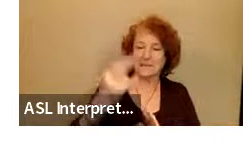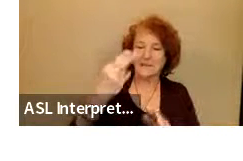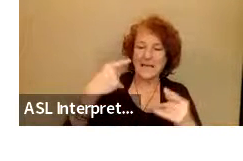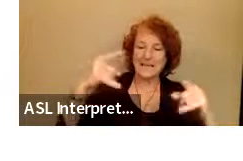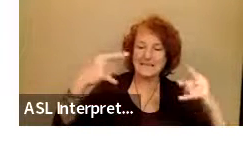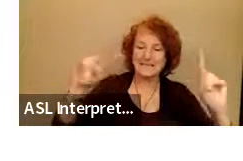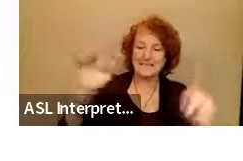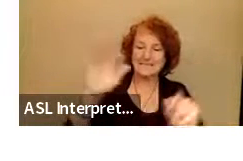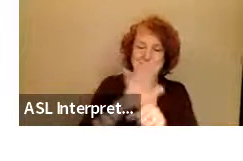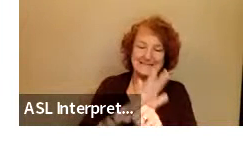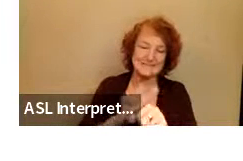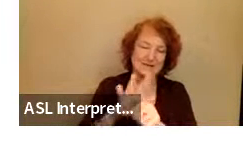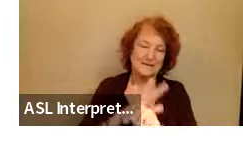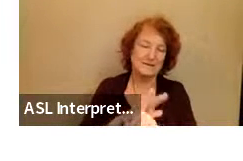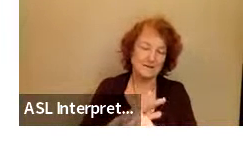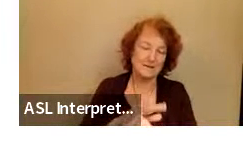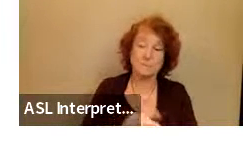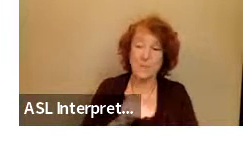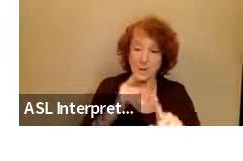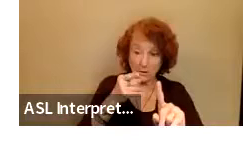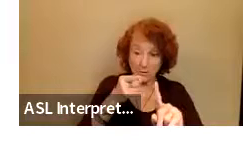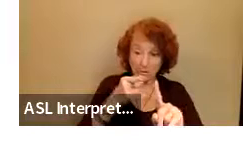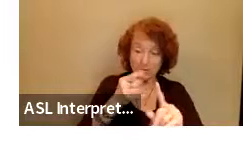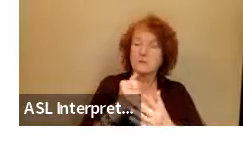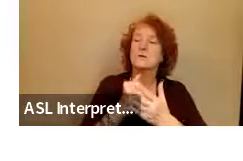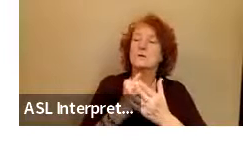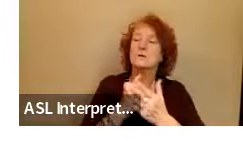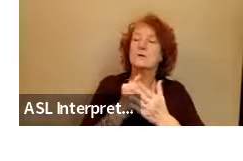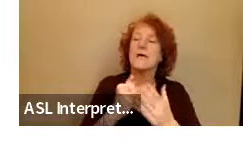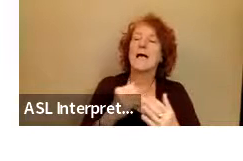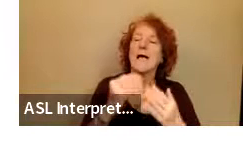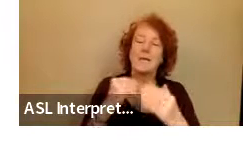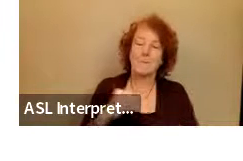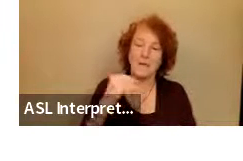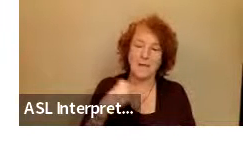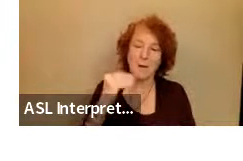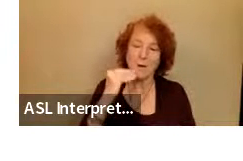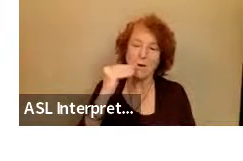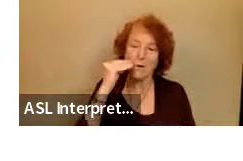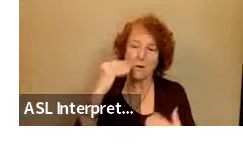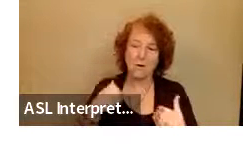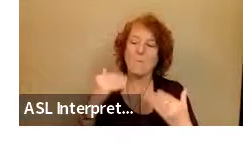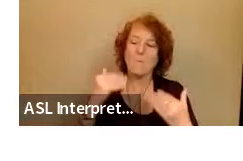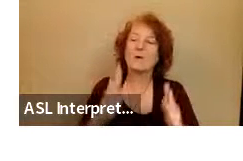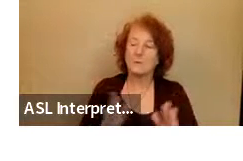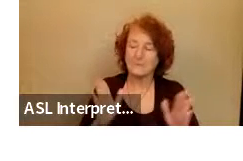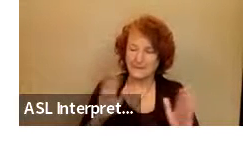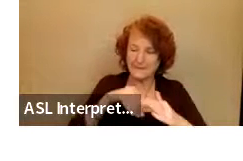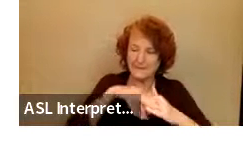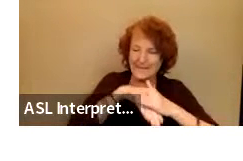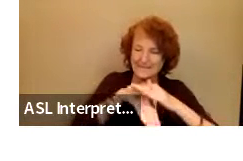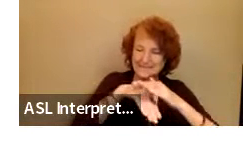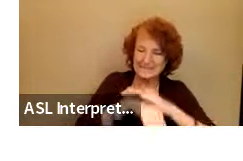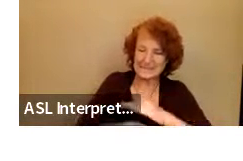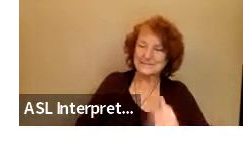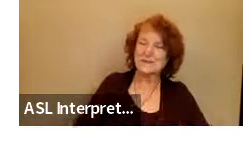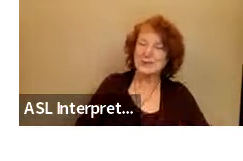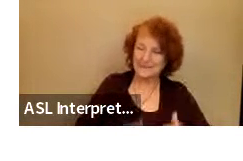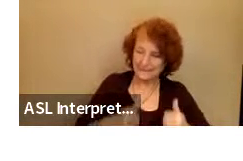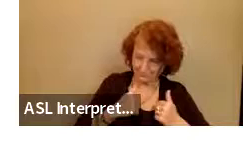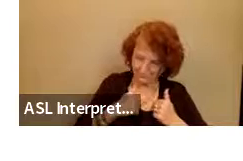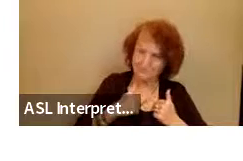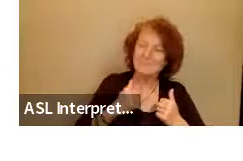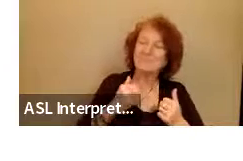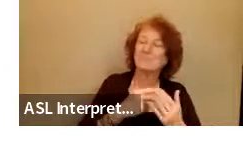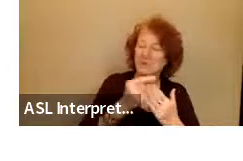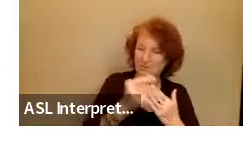We're also aiming to help homeowners in our low-density neighborhoods by creating an accessory dwelling unit program or an ADU program and providing